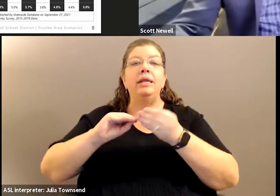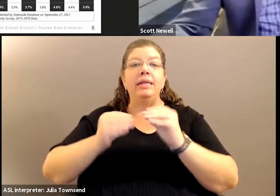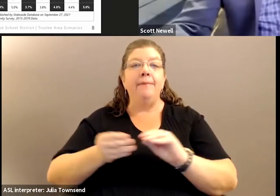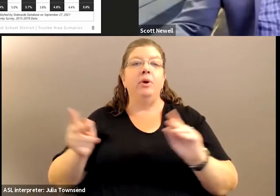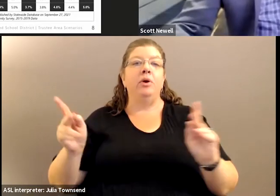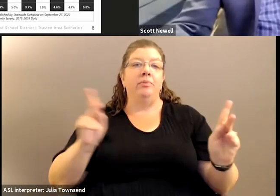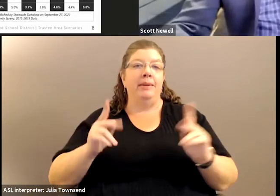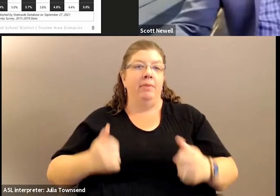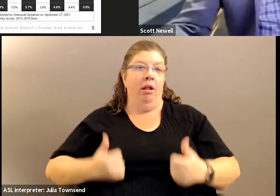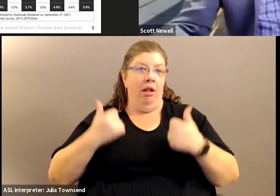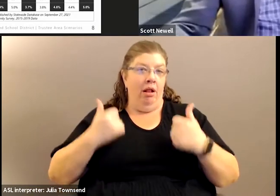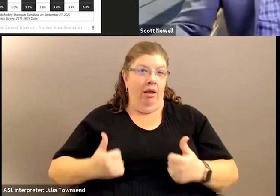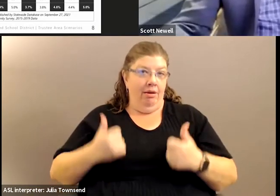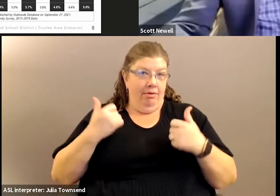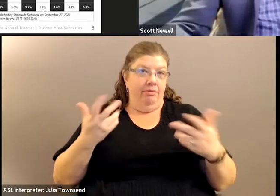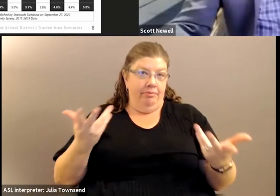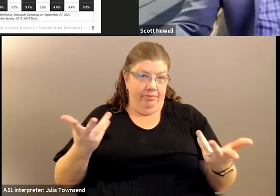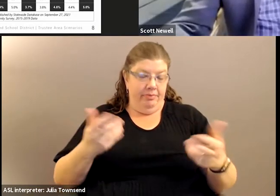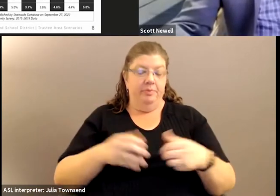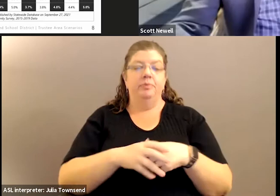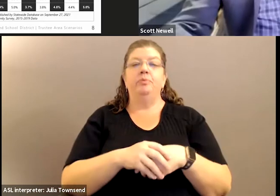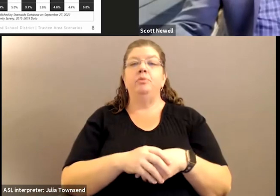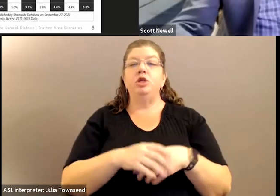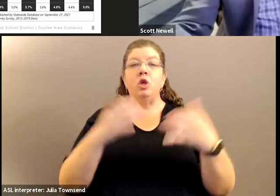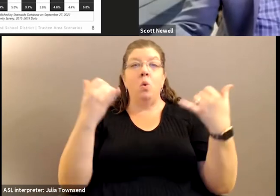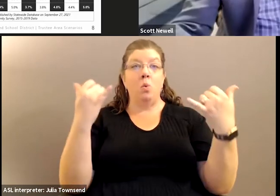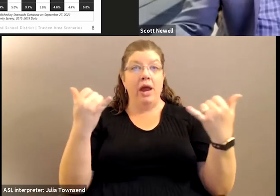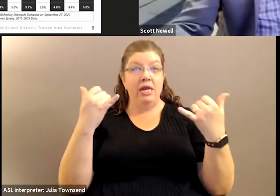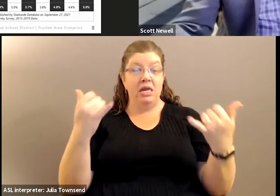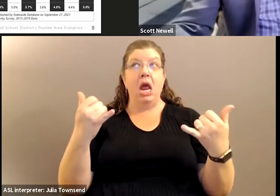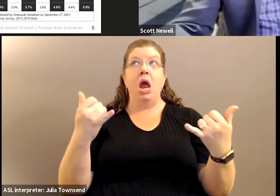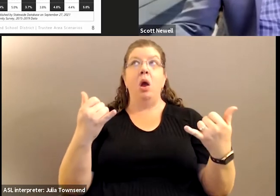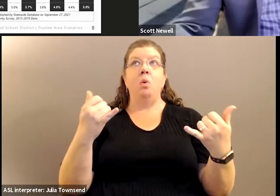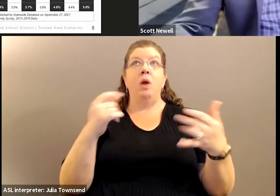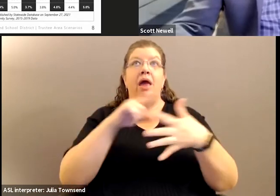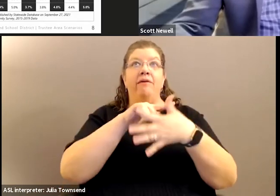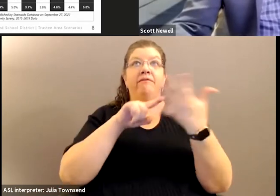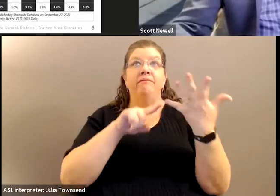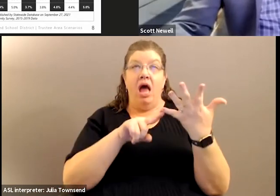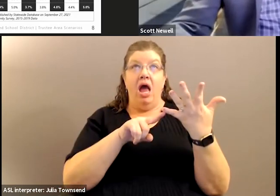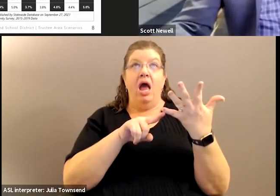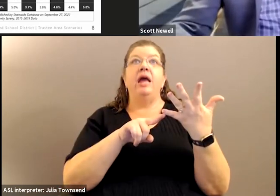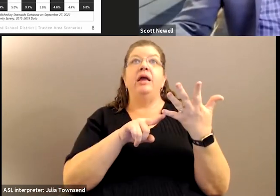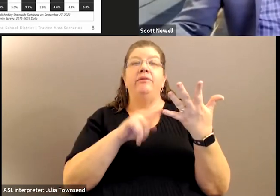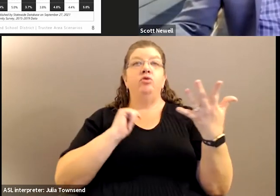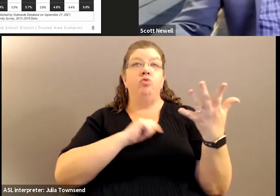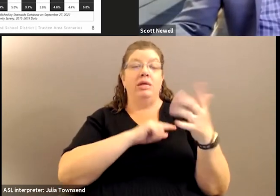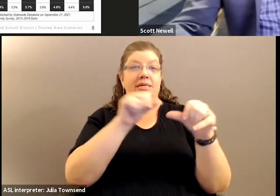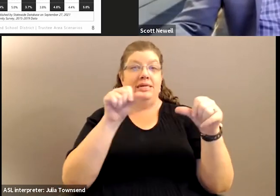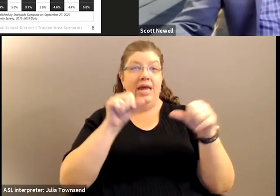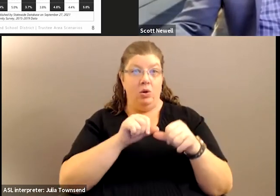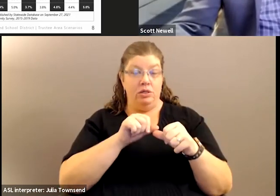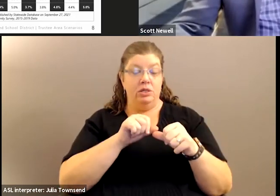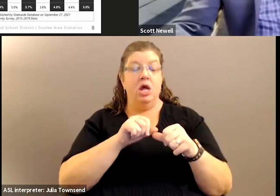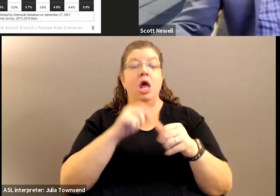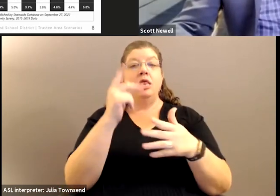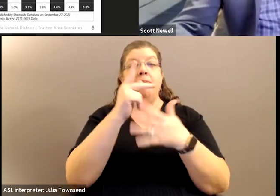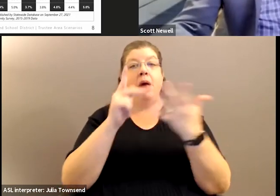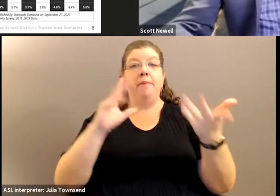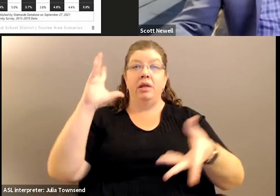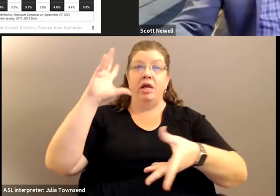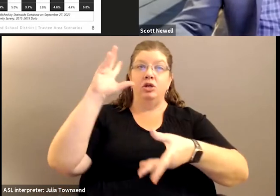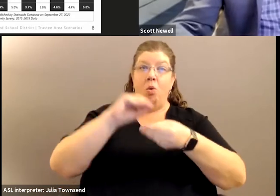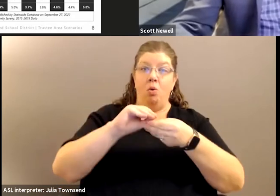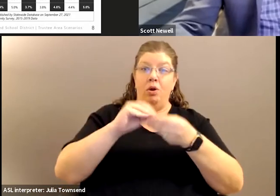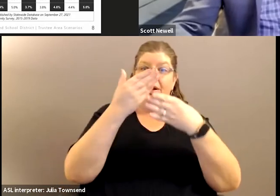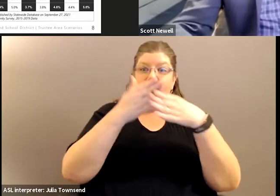of inhabitants so right now we've done a run with five trustee areas so if you take the total population up here and you simply